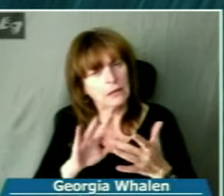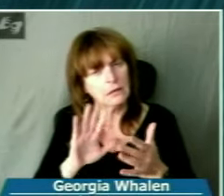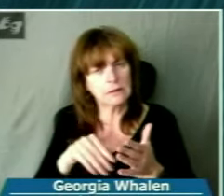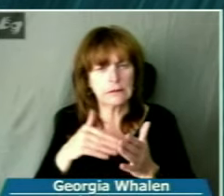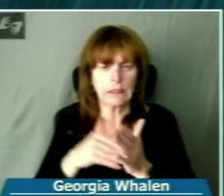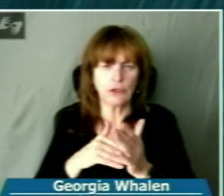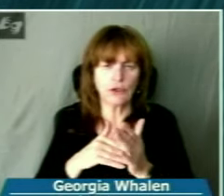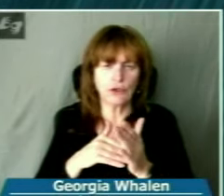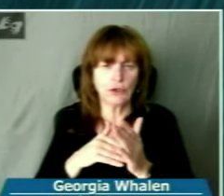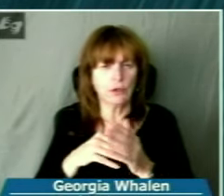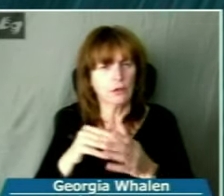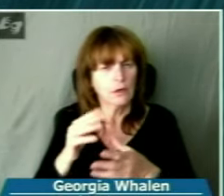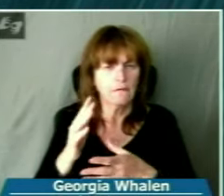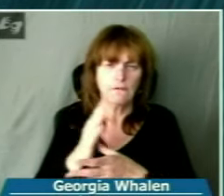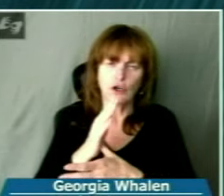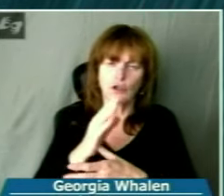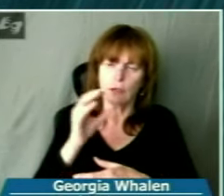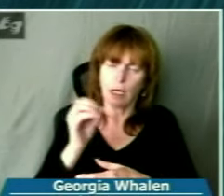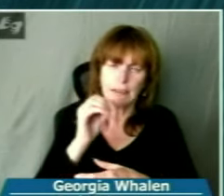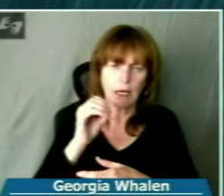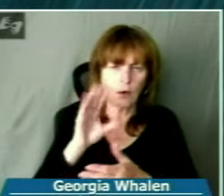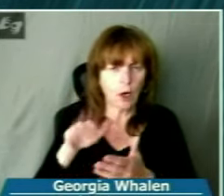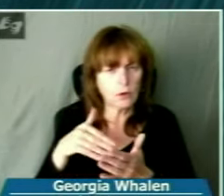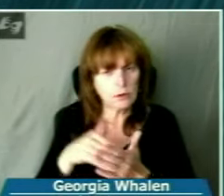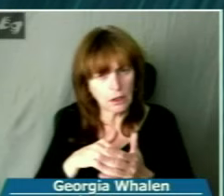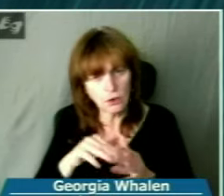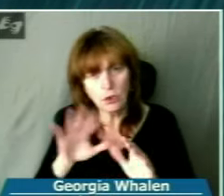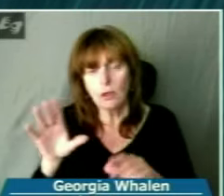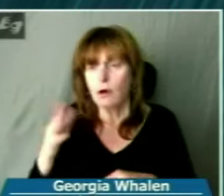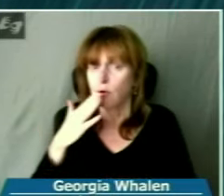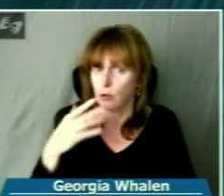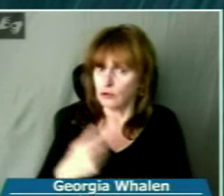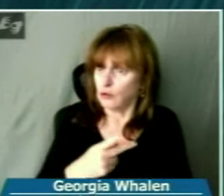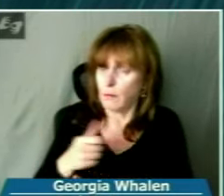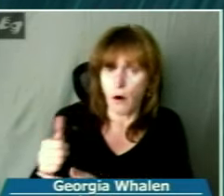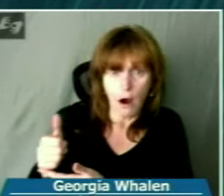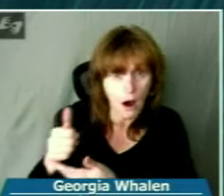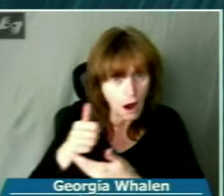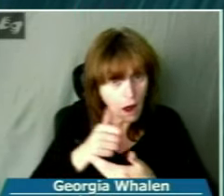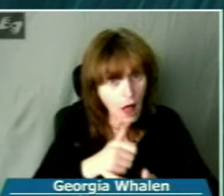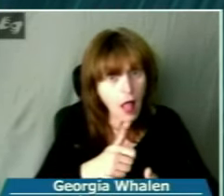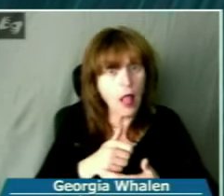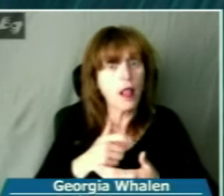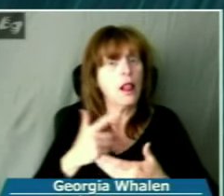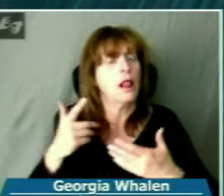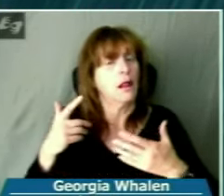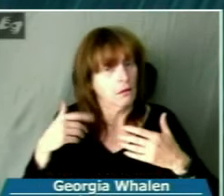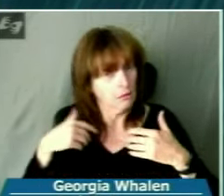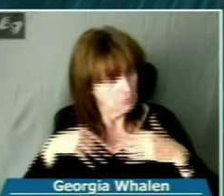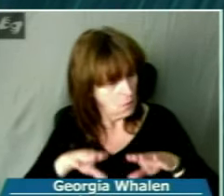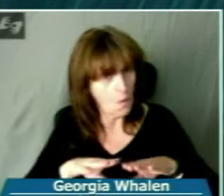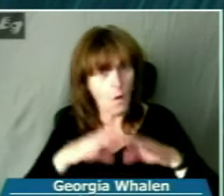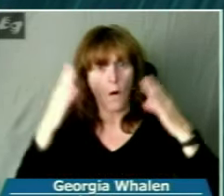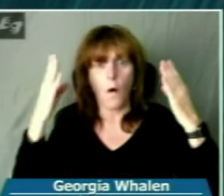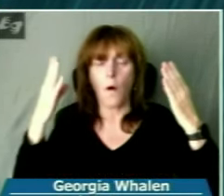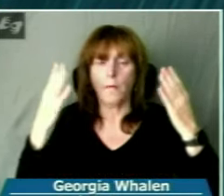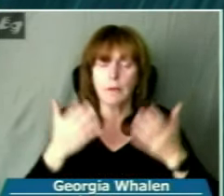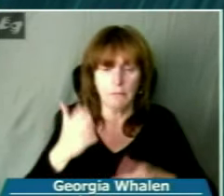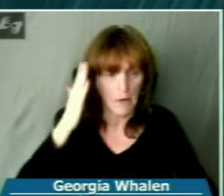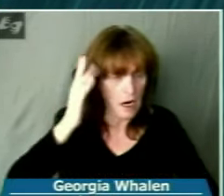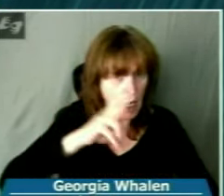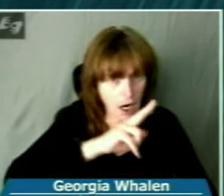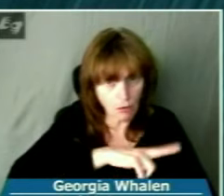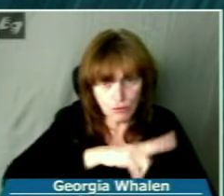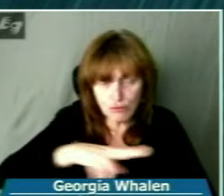the First Ontario Center with the help of Good Shepherd to do that for us. And we started out pretty